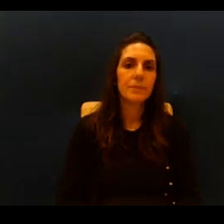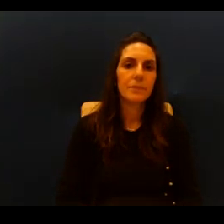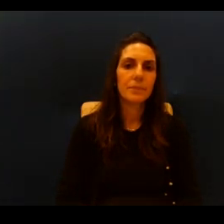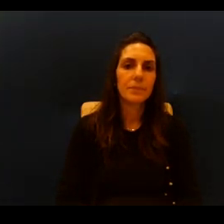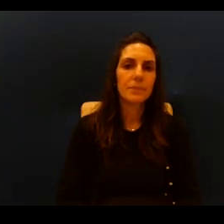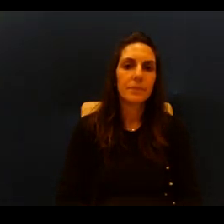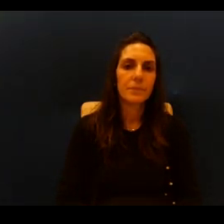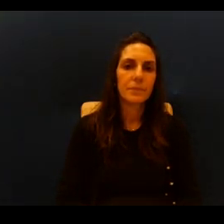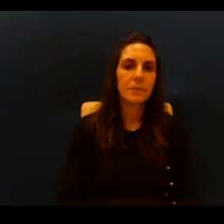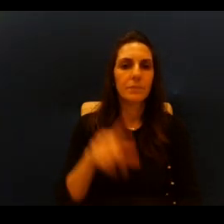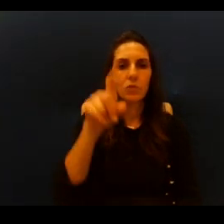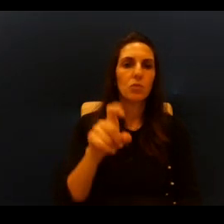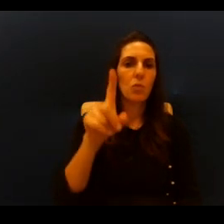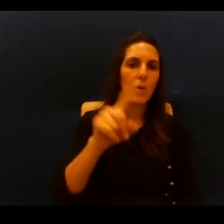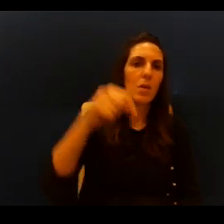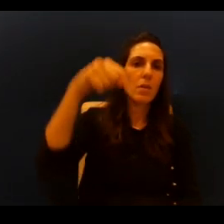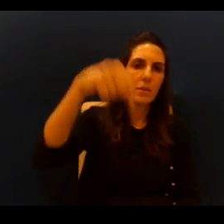if you scroll down to